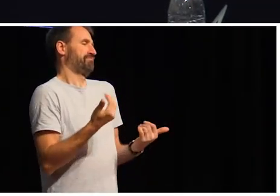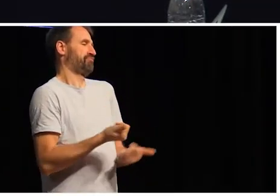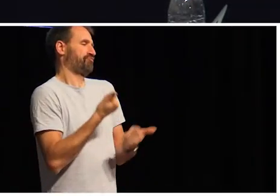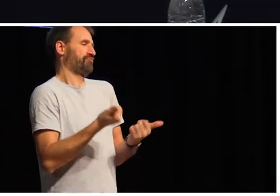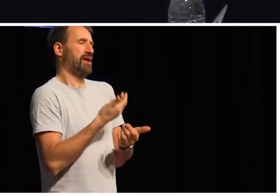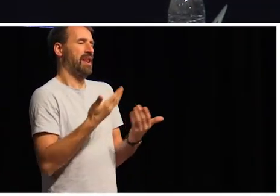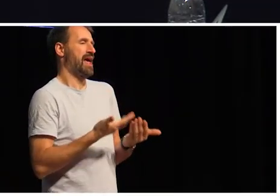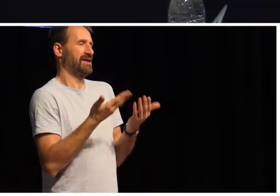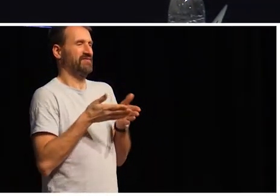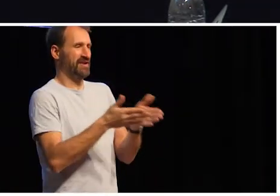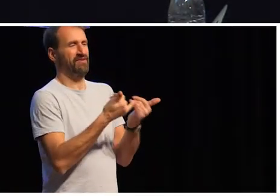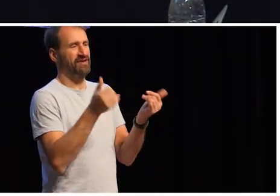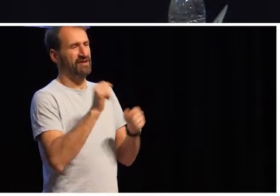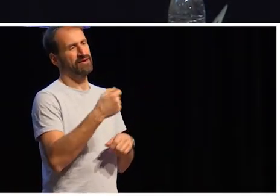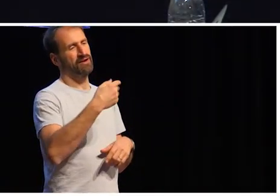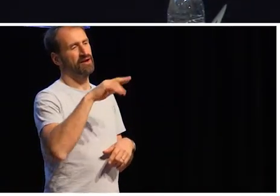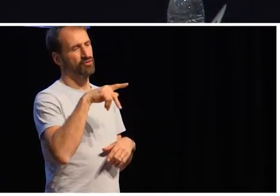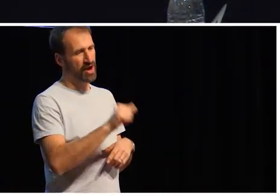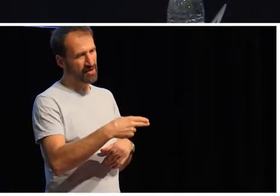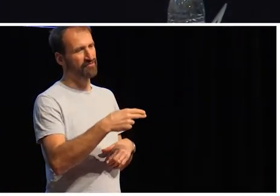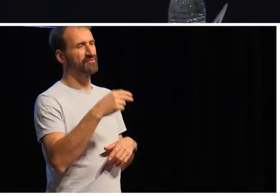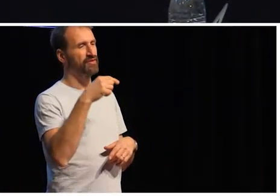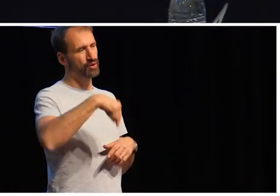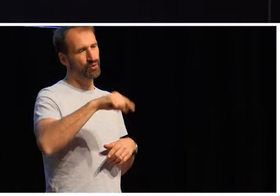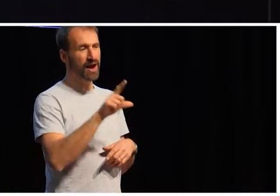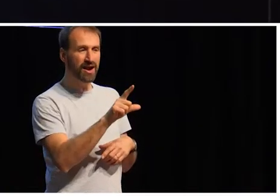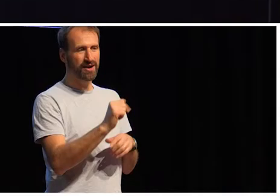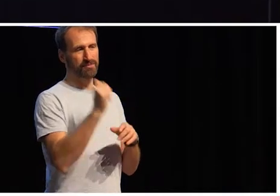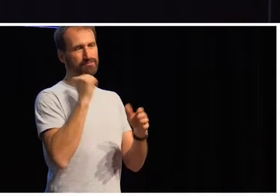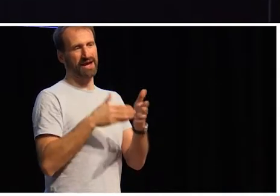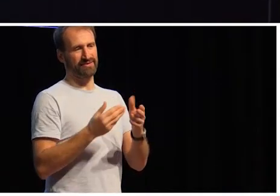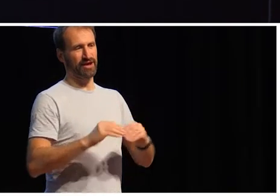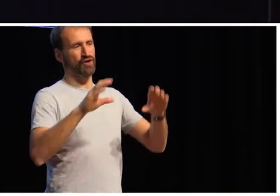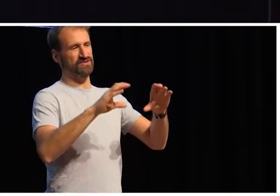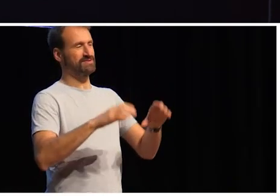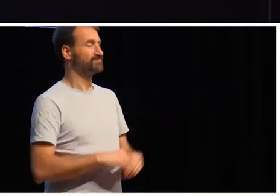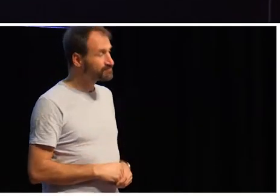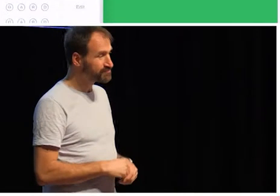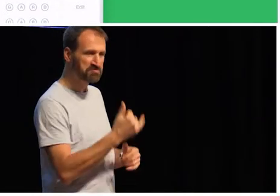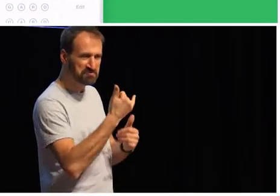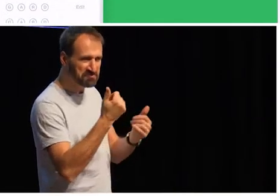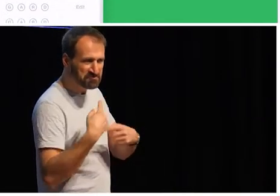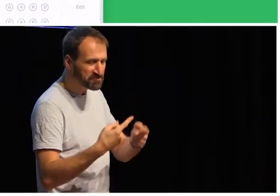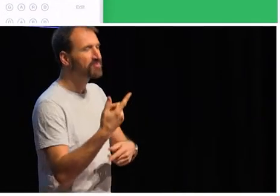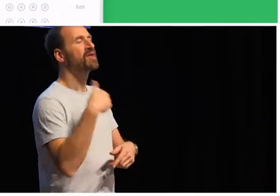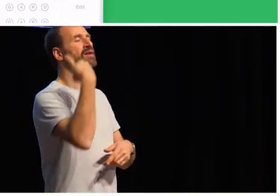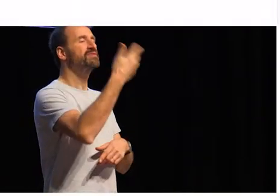end so let's say let's check this out after registration and signing in